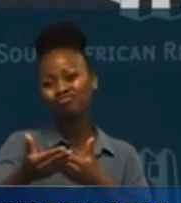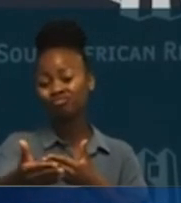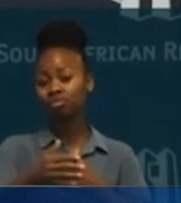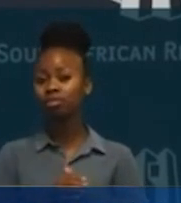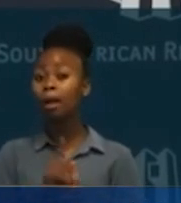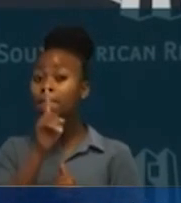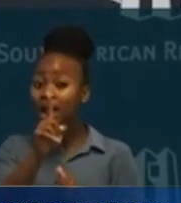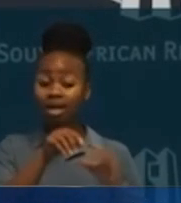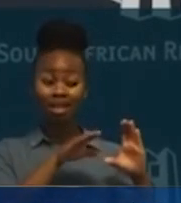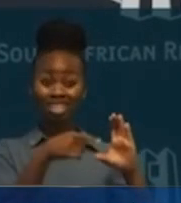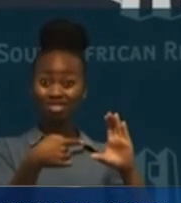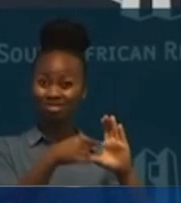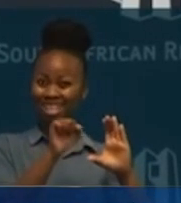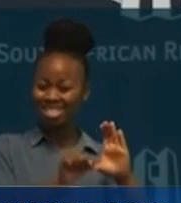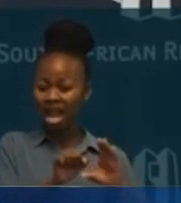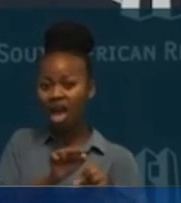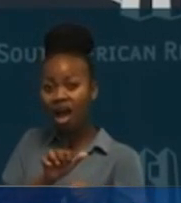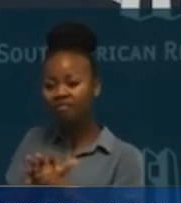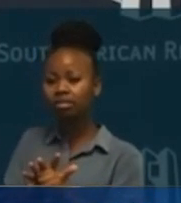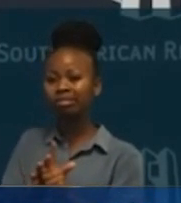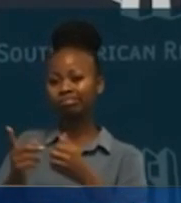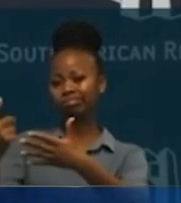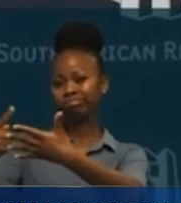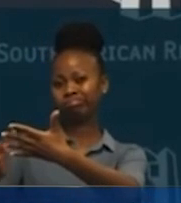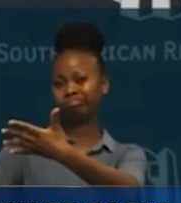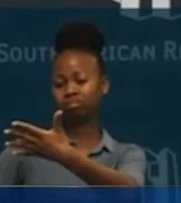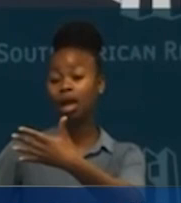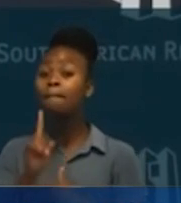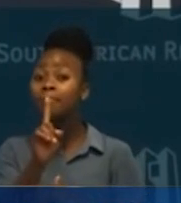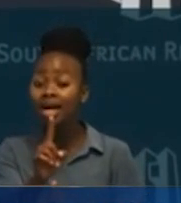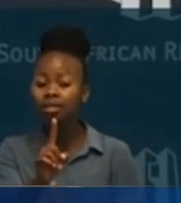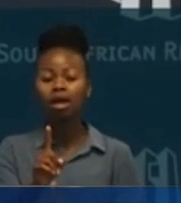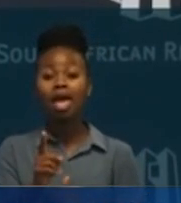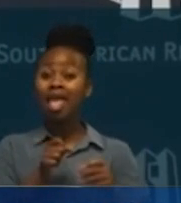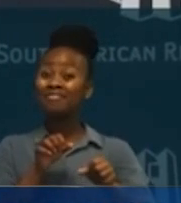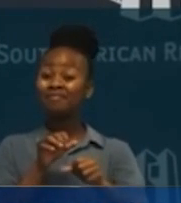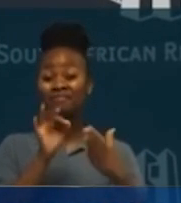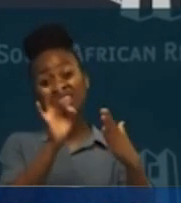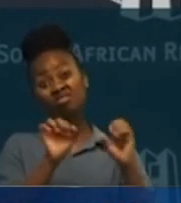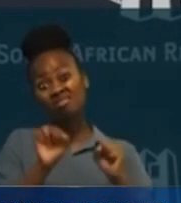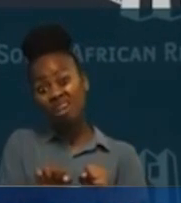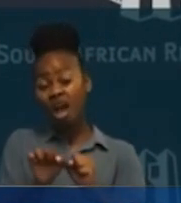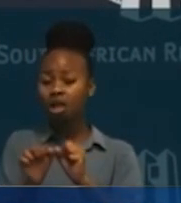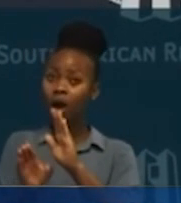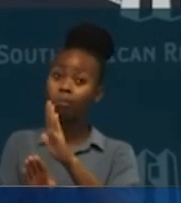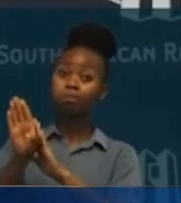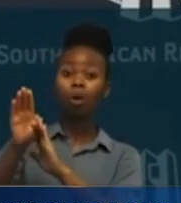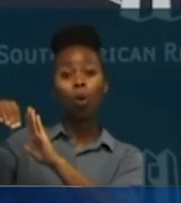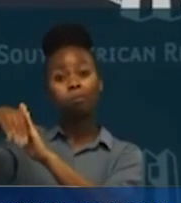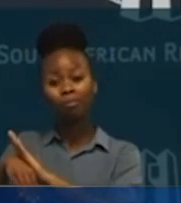the baseline forecast if oil prices are lower or the exchange rate appreciates